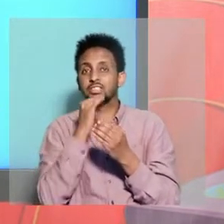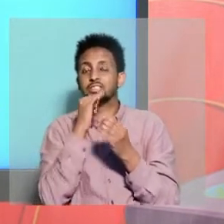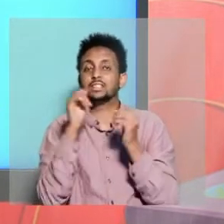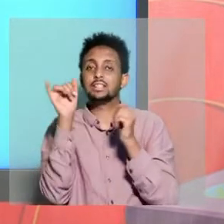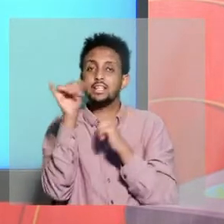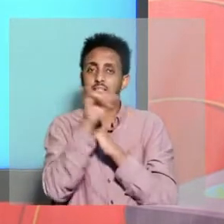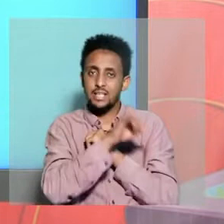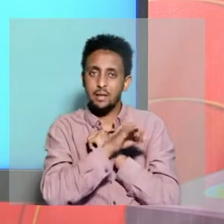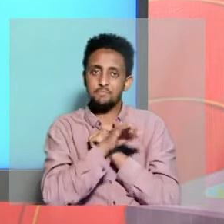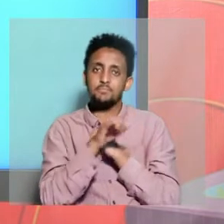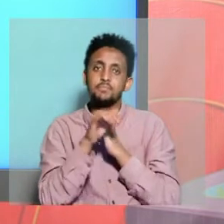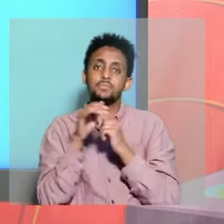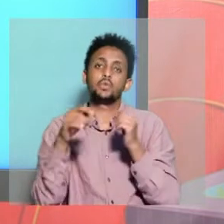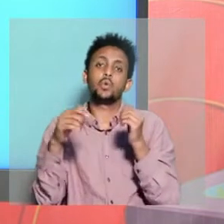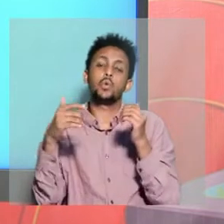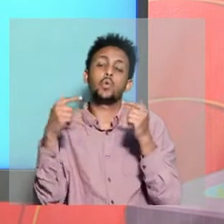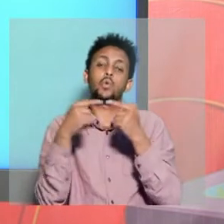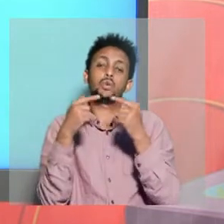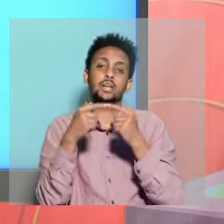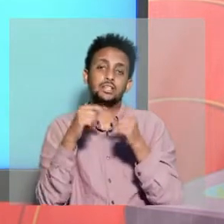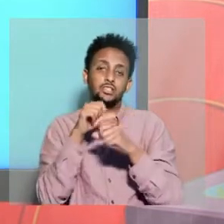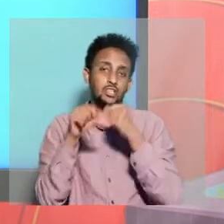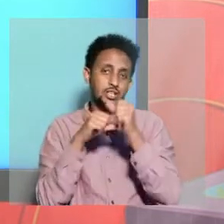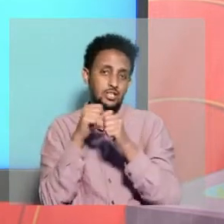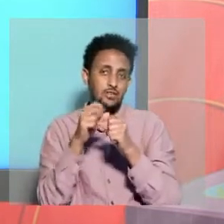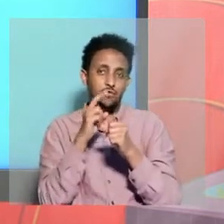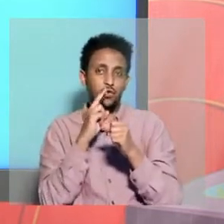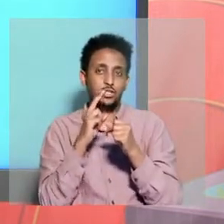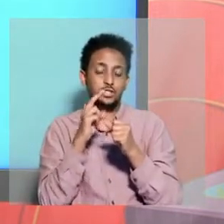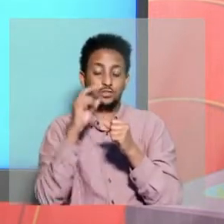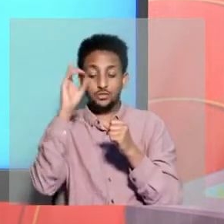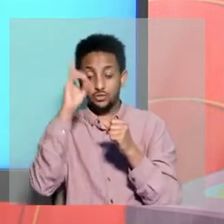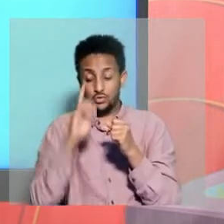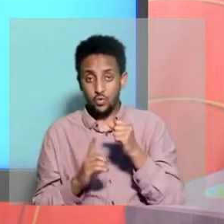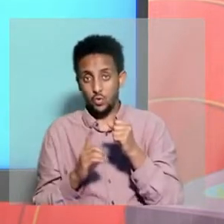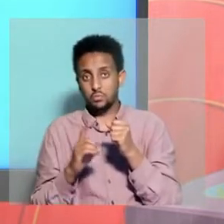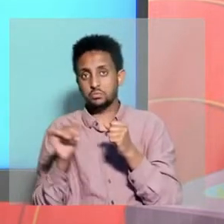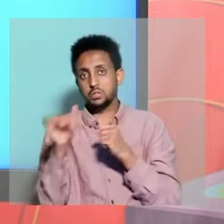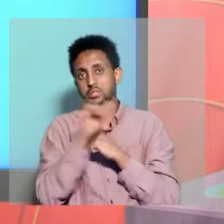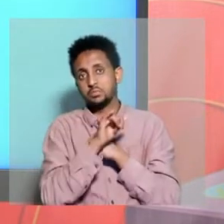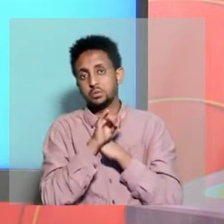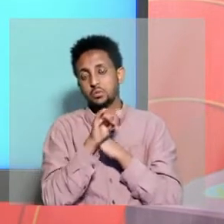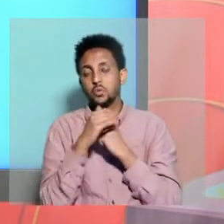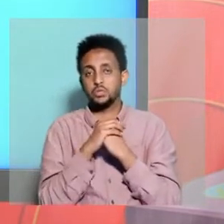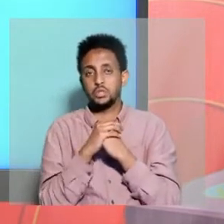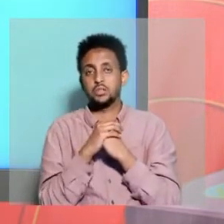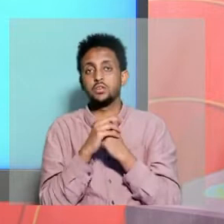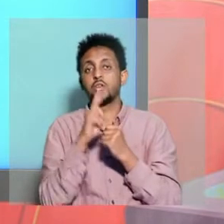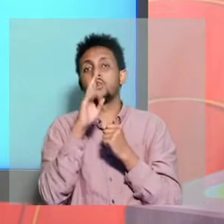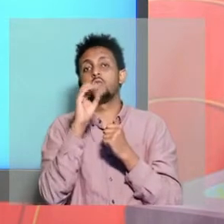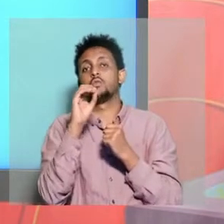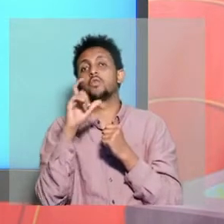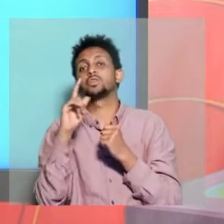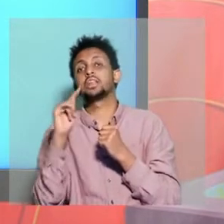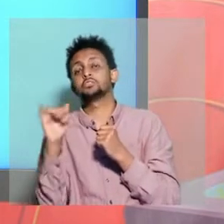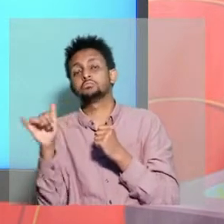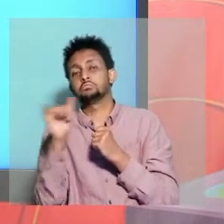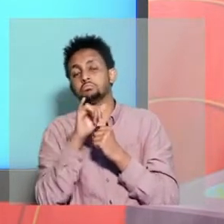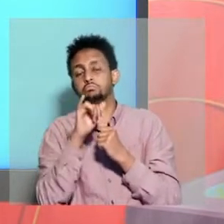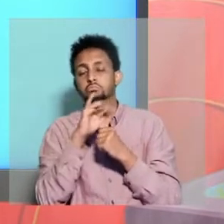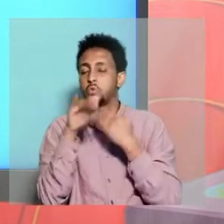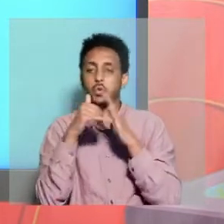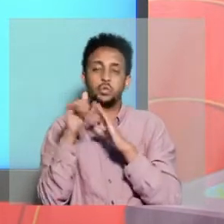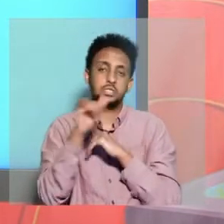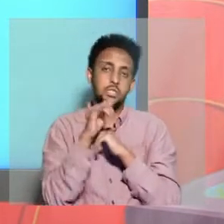same terminals are connected together, the amount of the voltage dropped on each capacitor remains constant. The voltage here, here, and here are all the